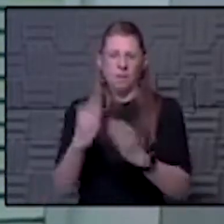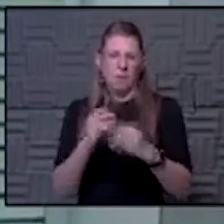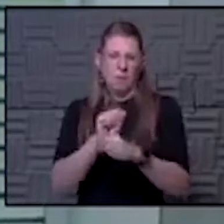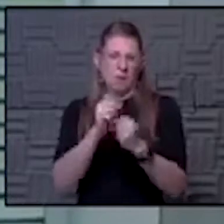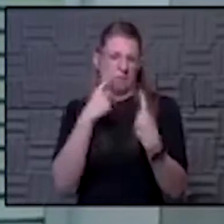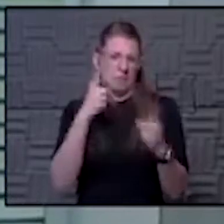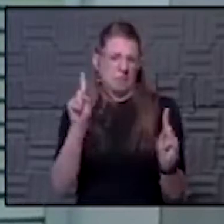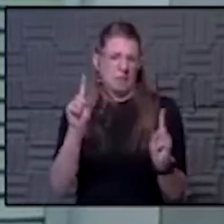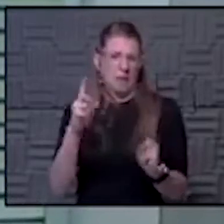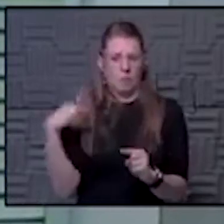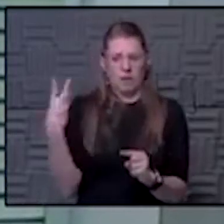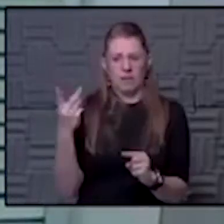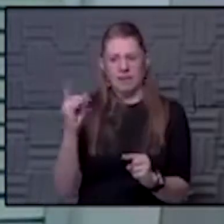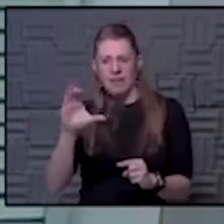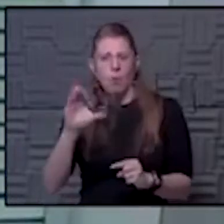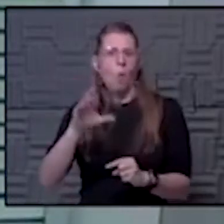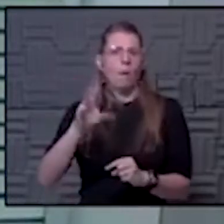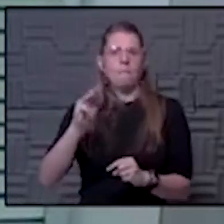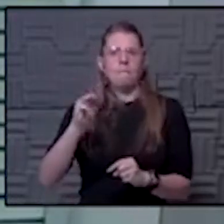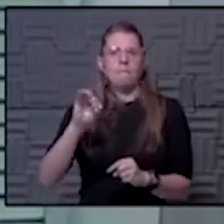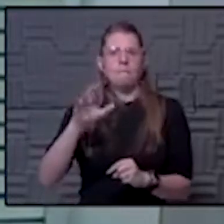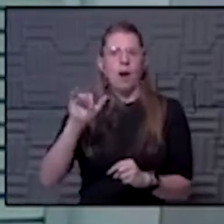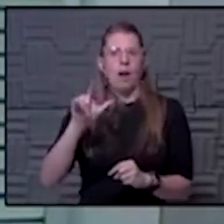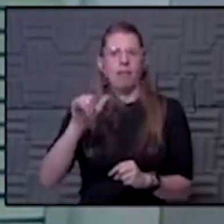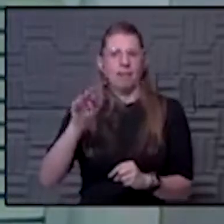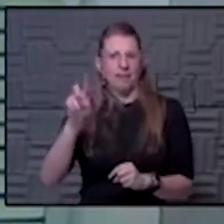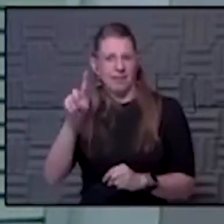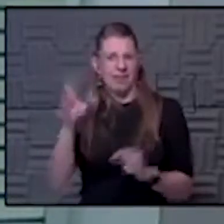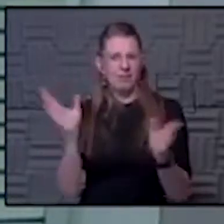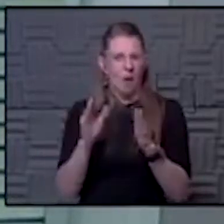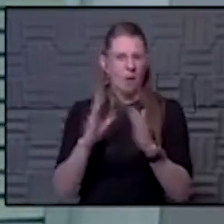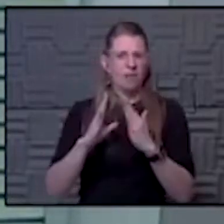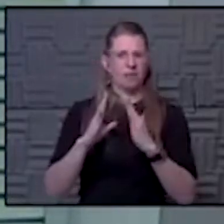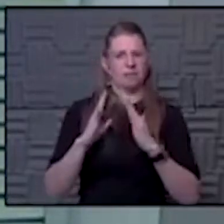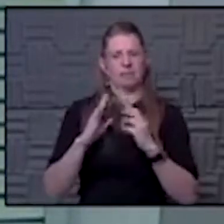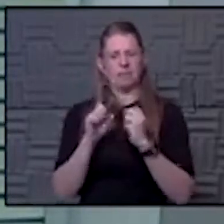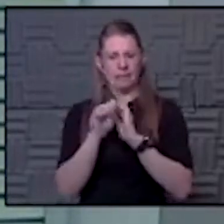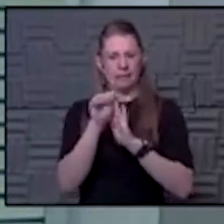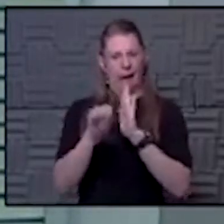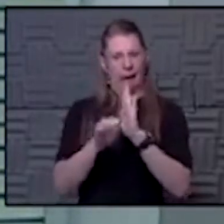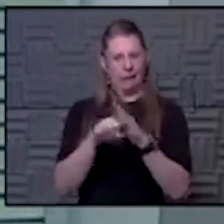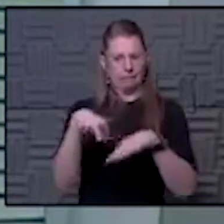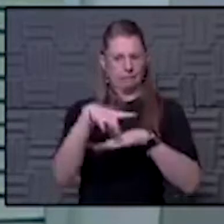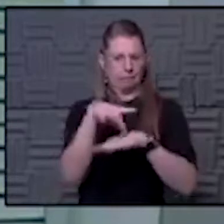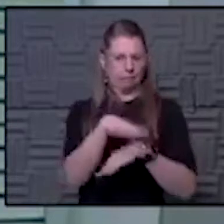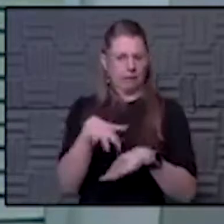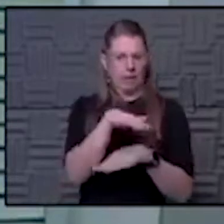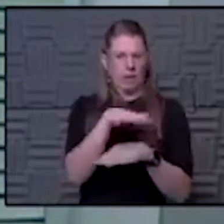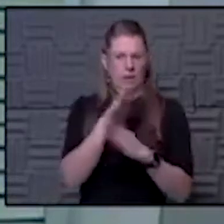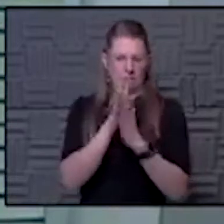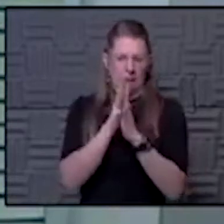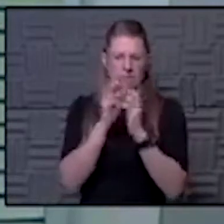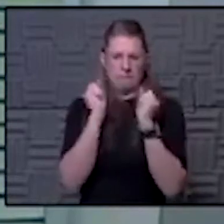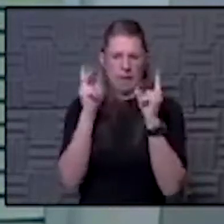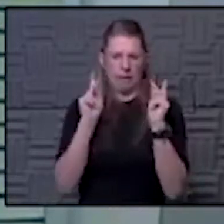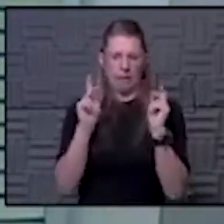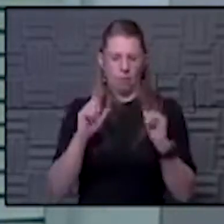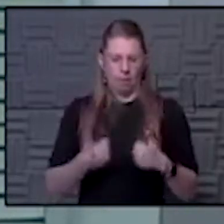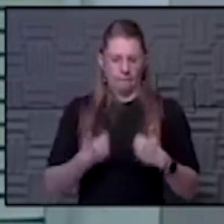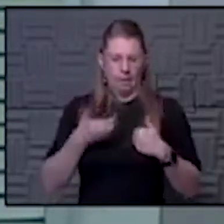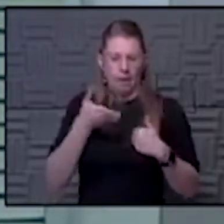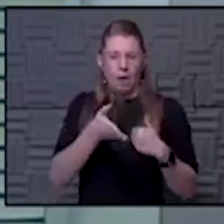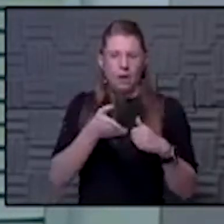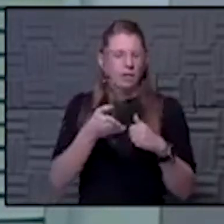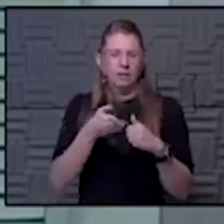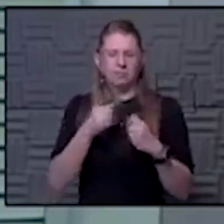Maryland or something where you don't, small states geographically with dense populations, but that won't work here. And so